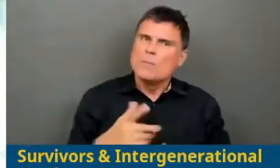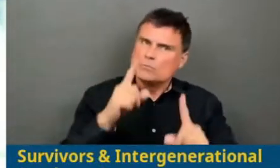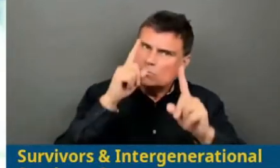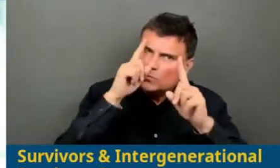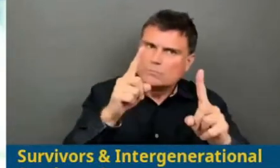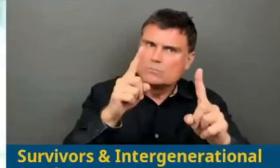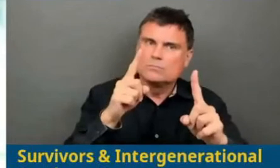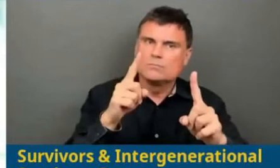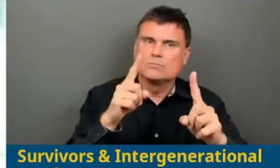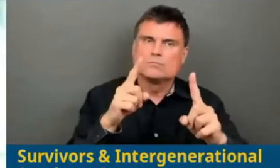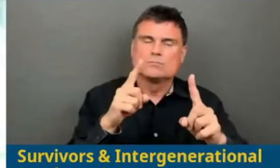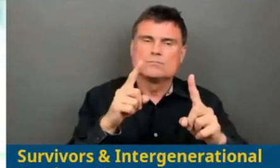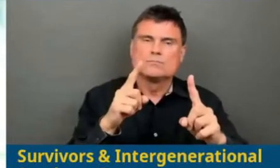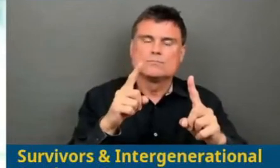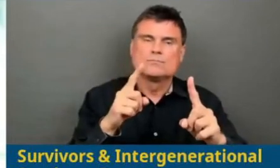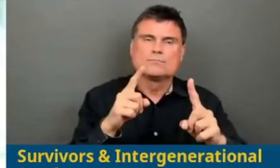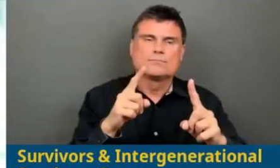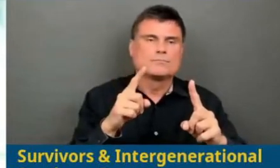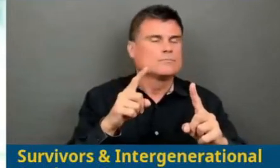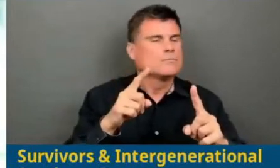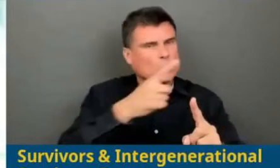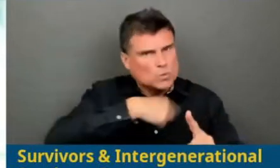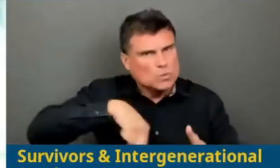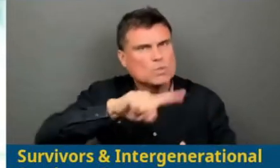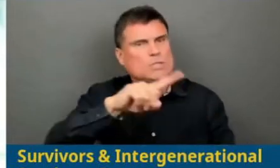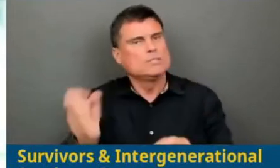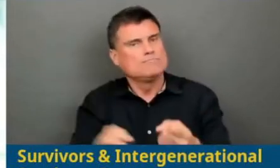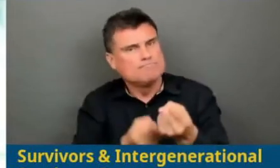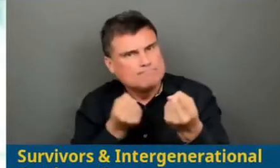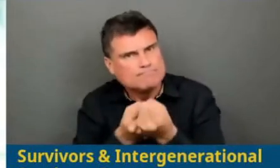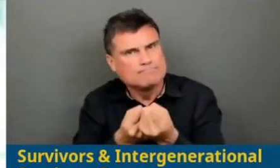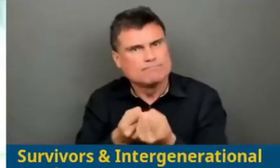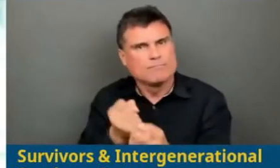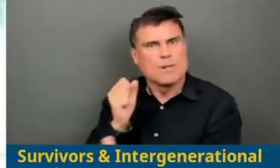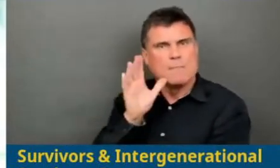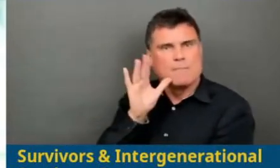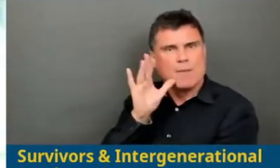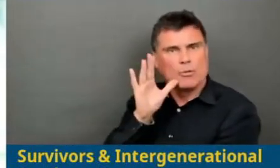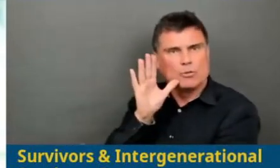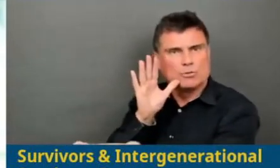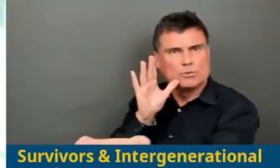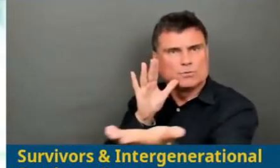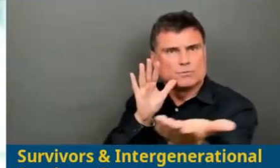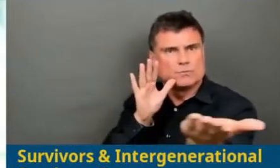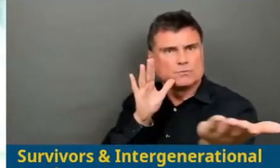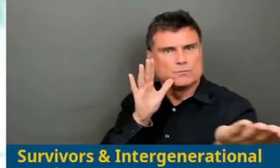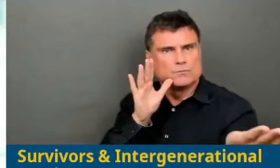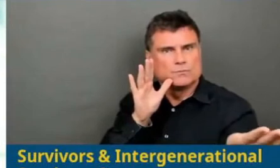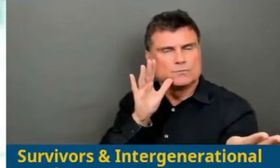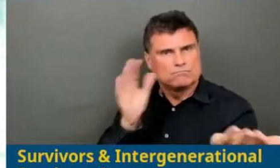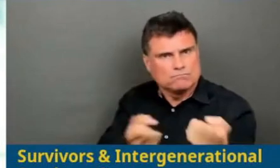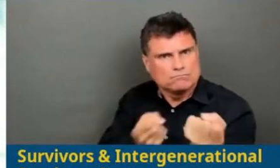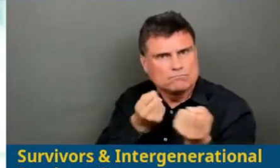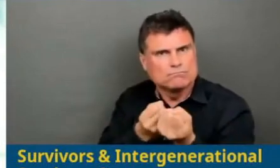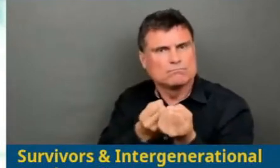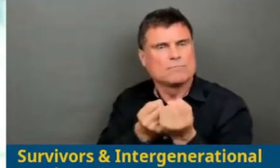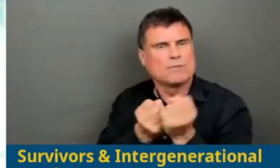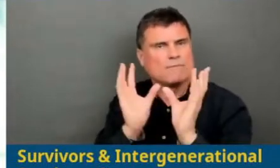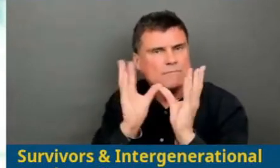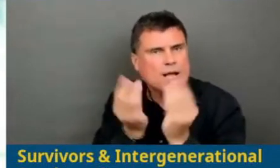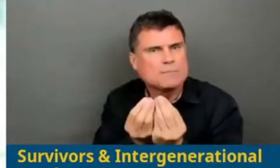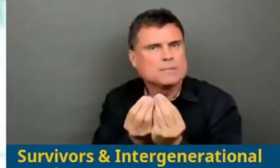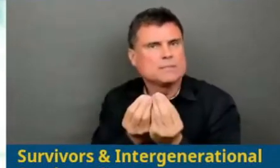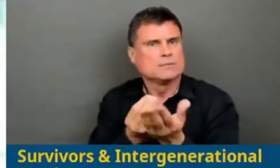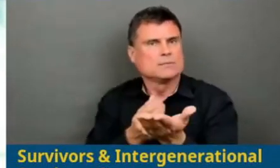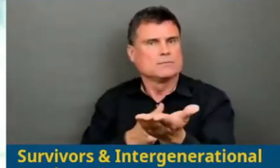that we hold up our matriarchs and strengthen our families through the leadership of our